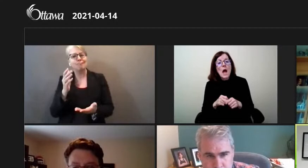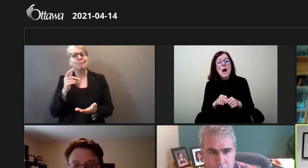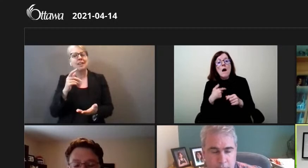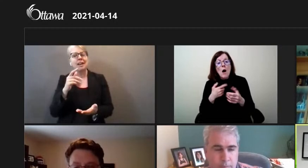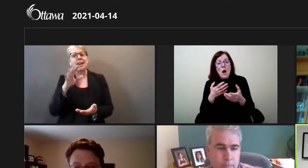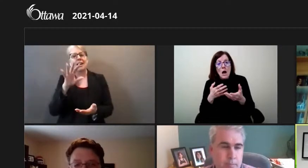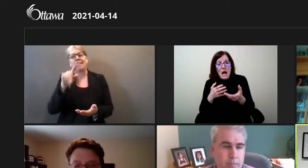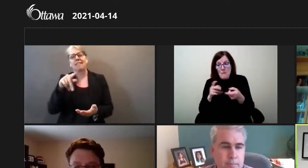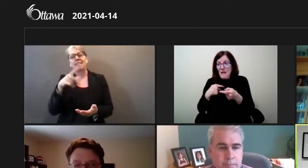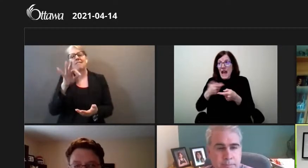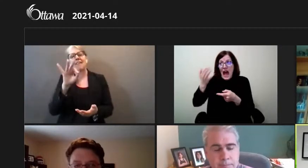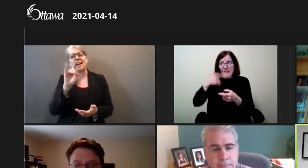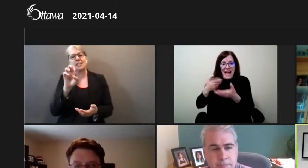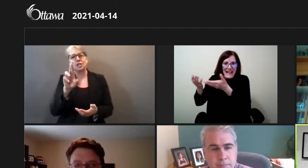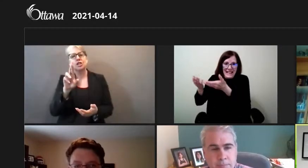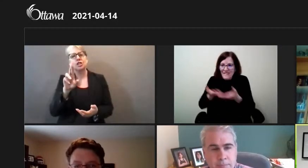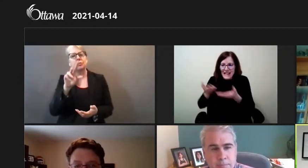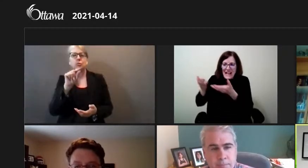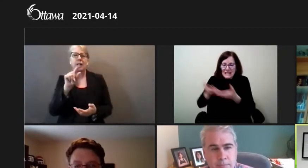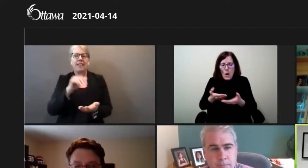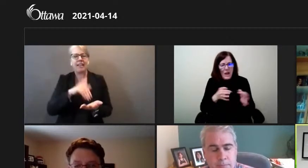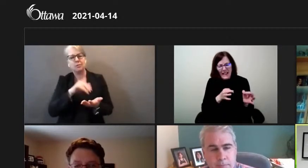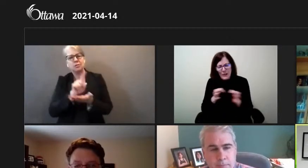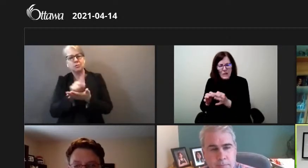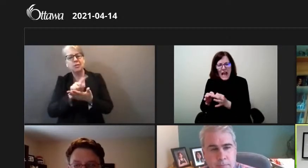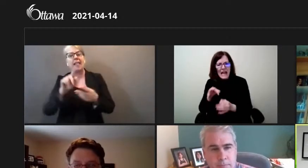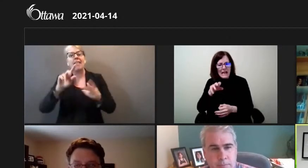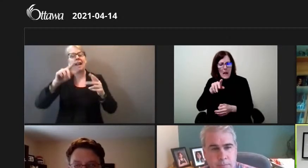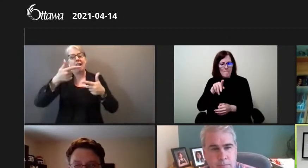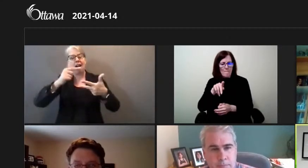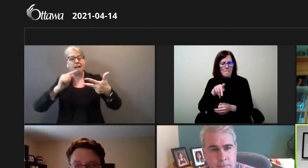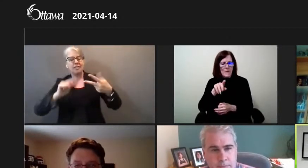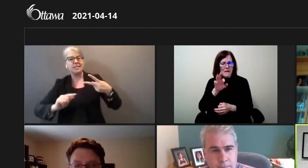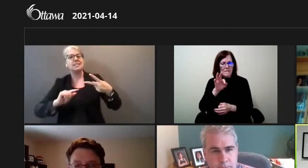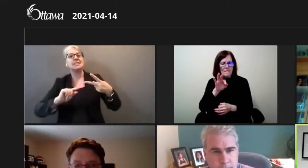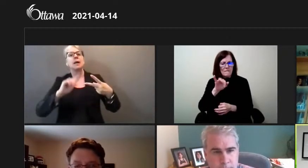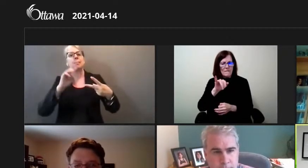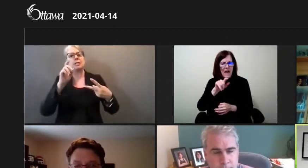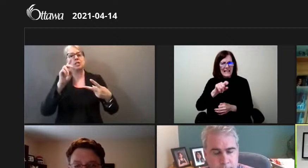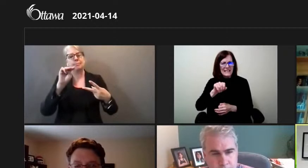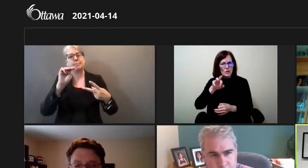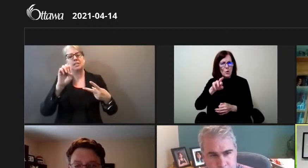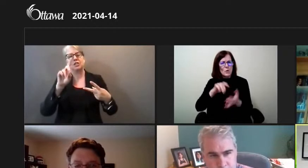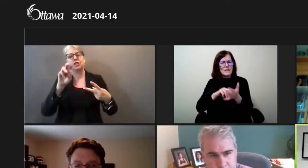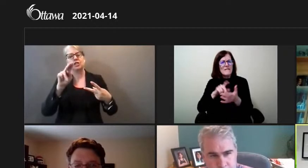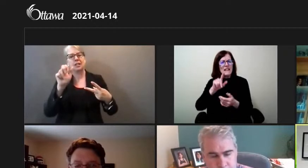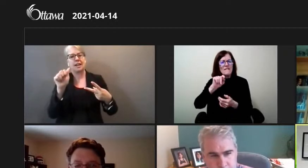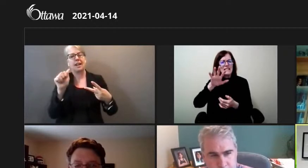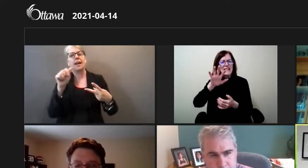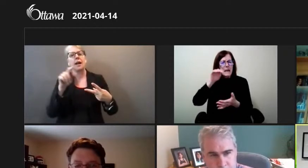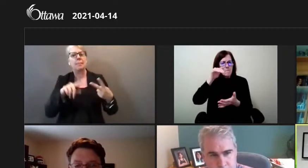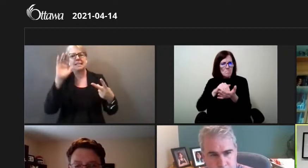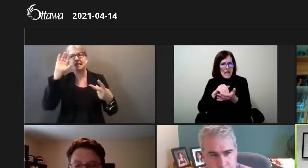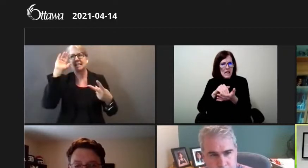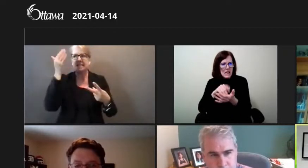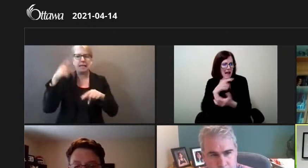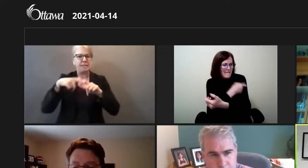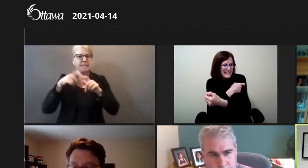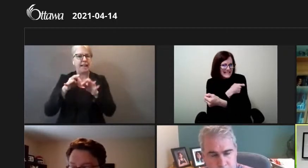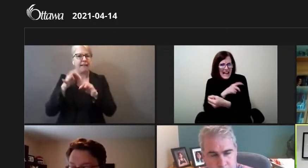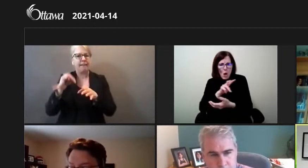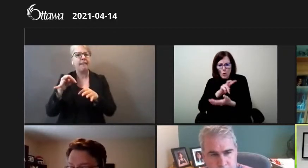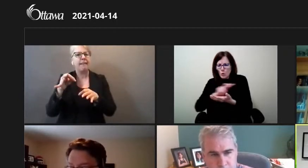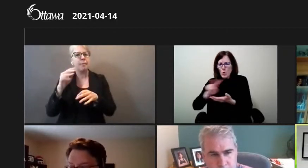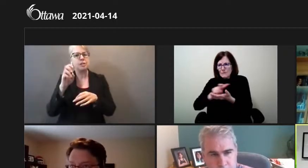about 25,000 doses a week. And then every second week, we get another batch of Moderna. There seems to be a delay where the team